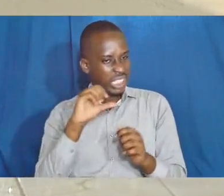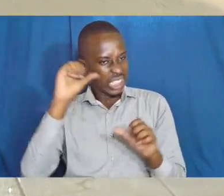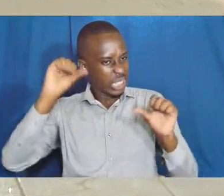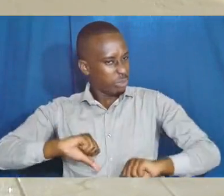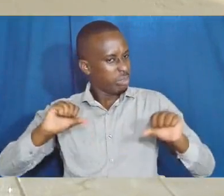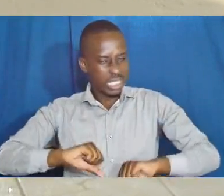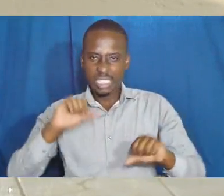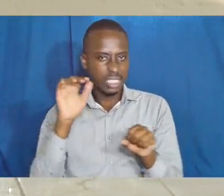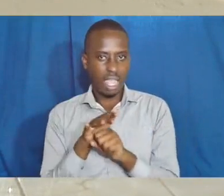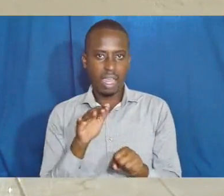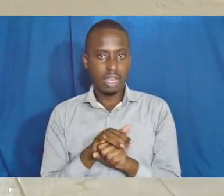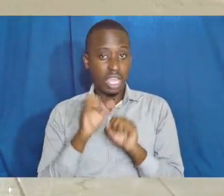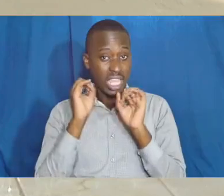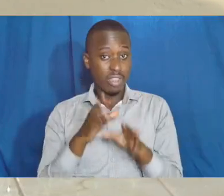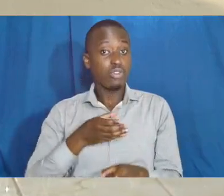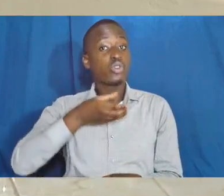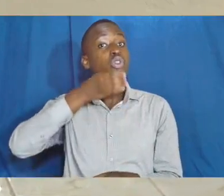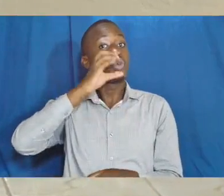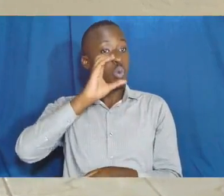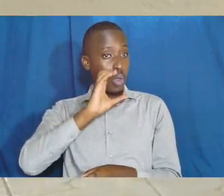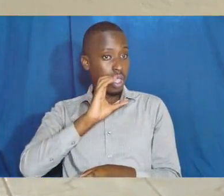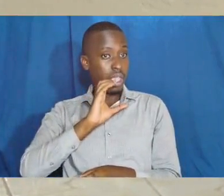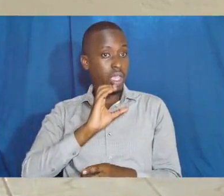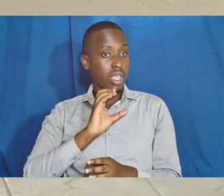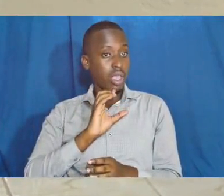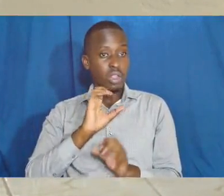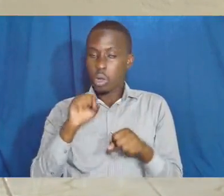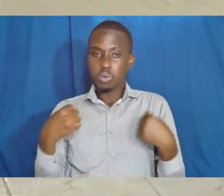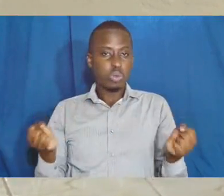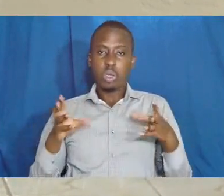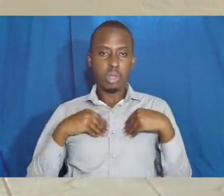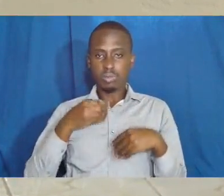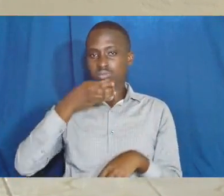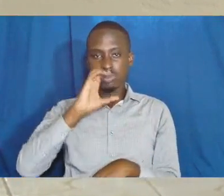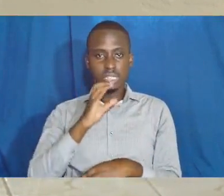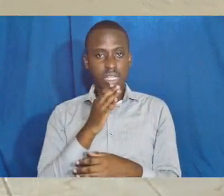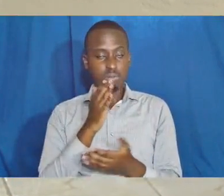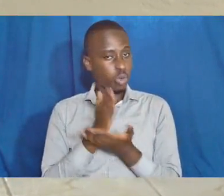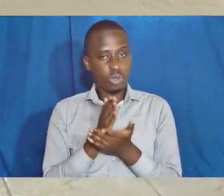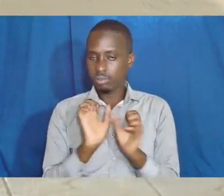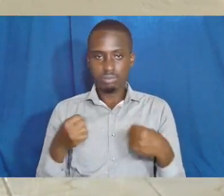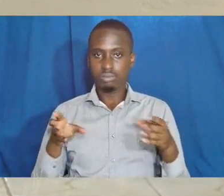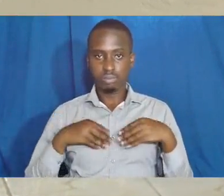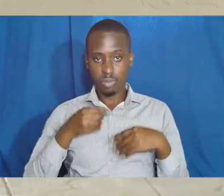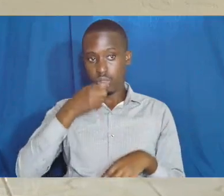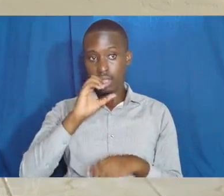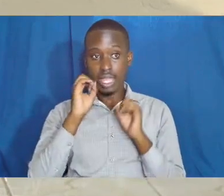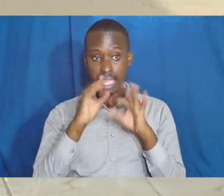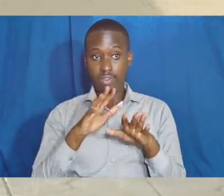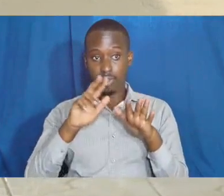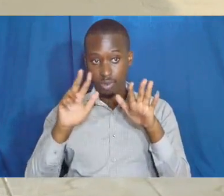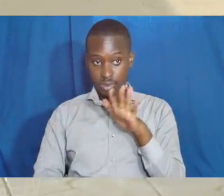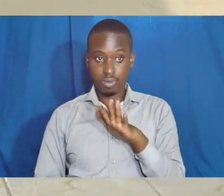you drink this, you're not supposed to drink this alcoholic anyway. As long as you are